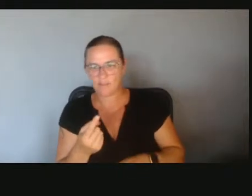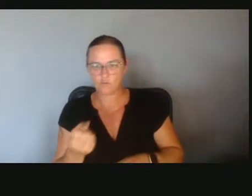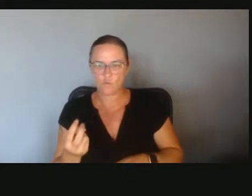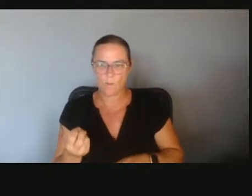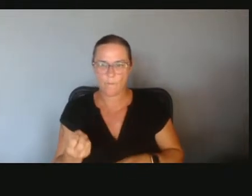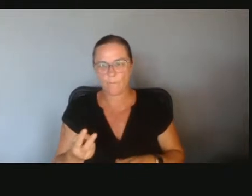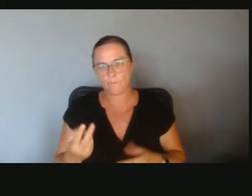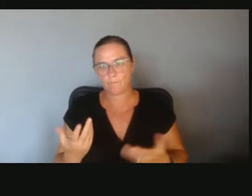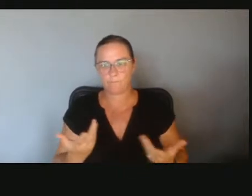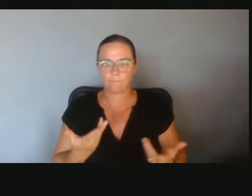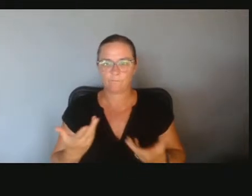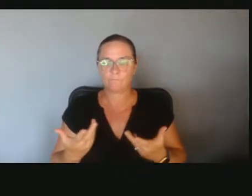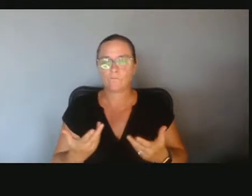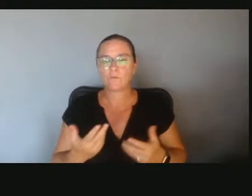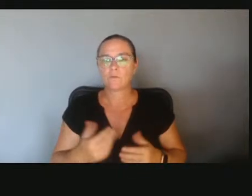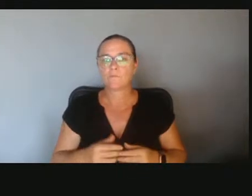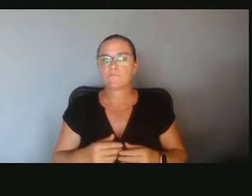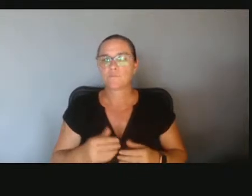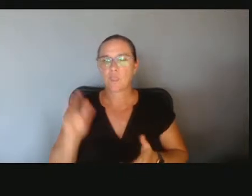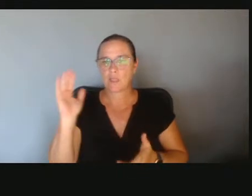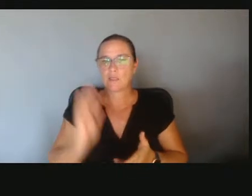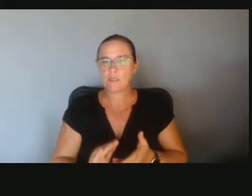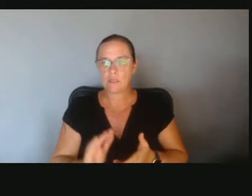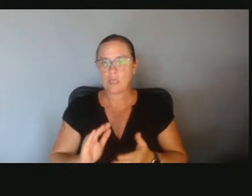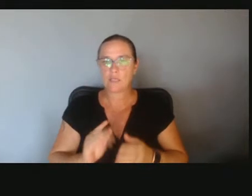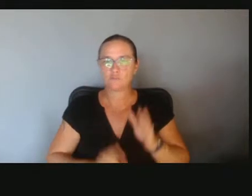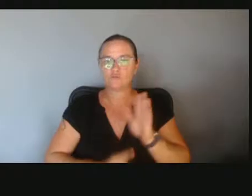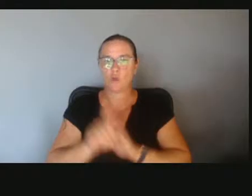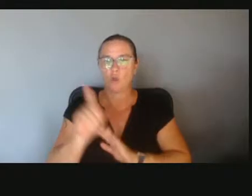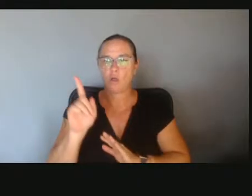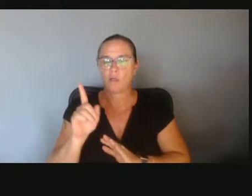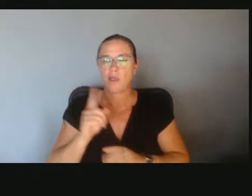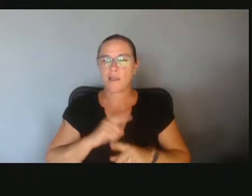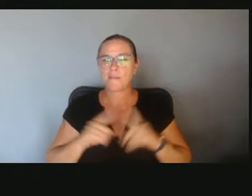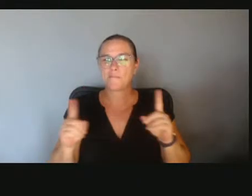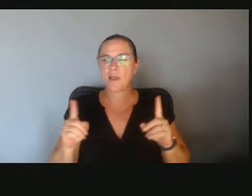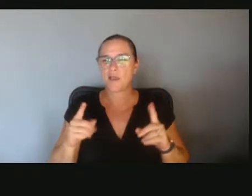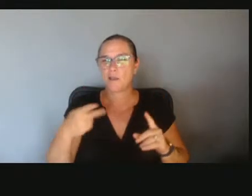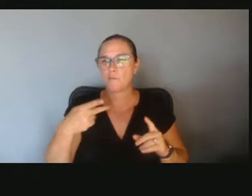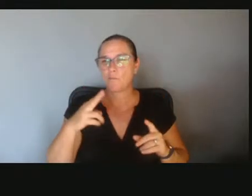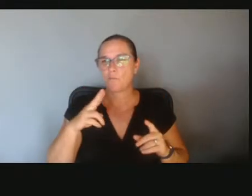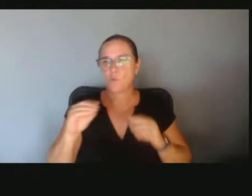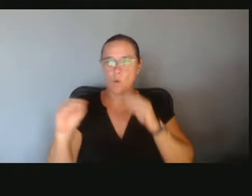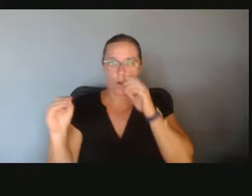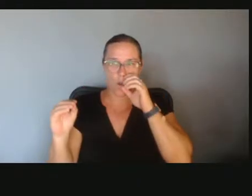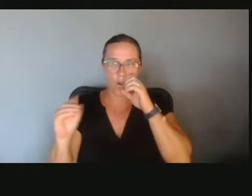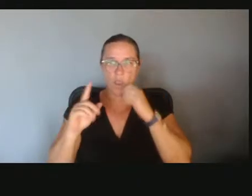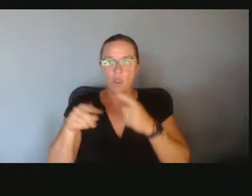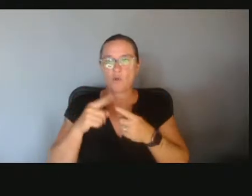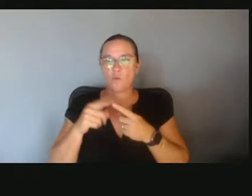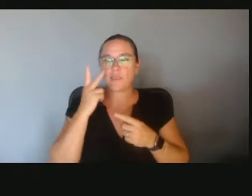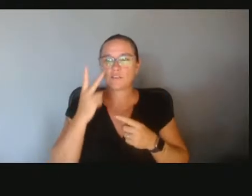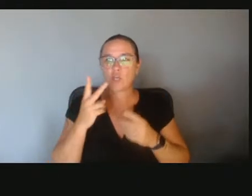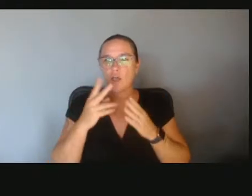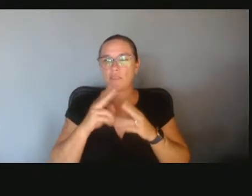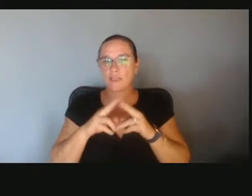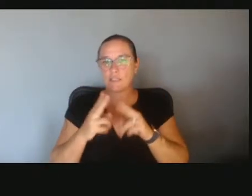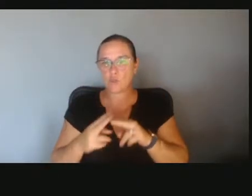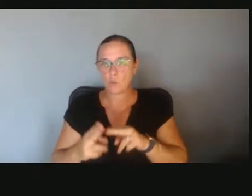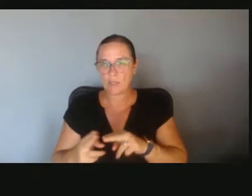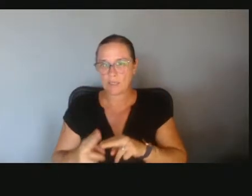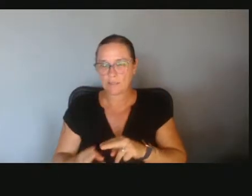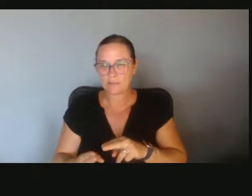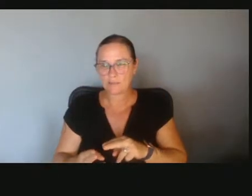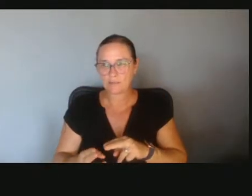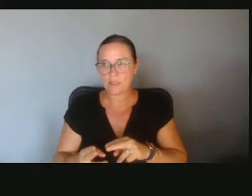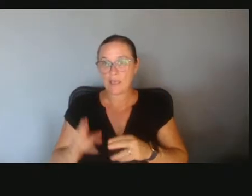back-to-back lower fountain heights. But at Pu'u'o, when they started seeing these decreases in heights, that to